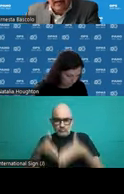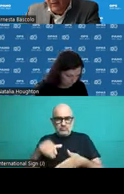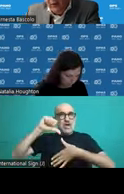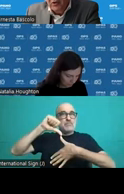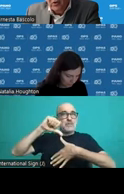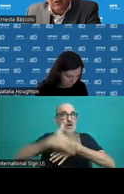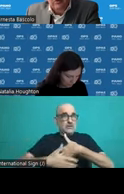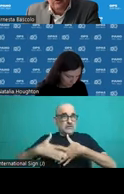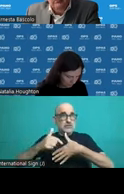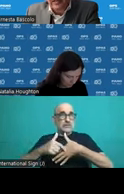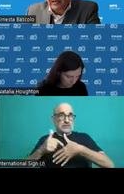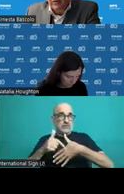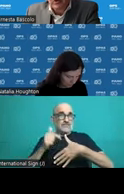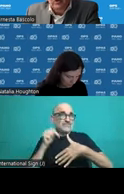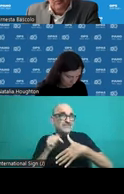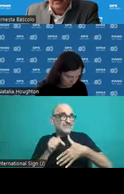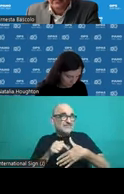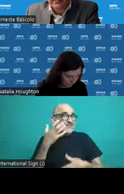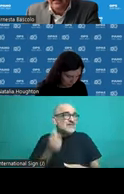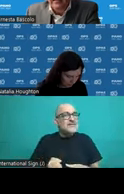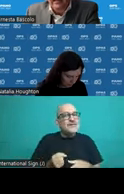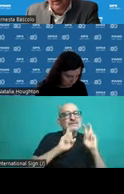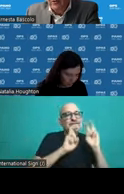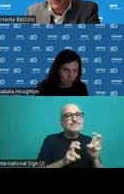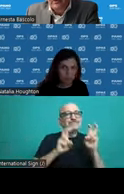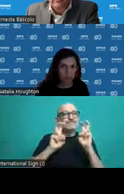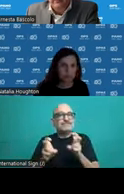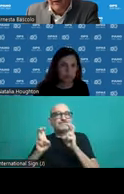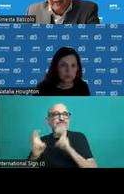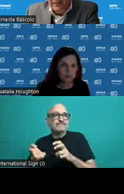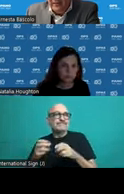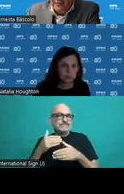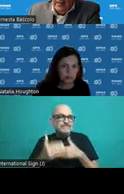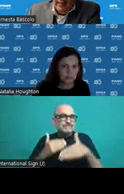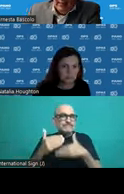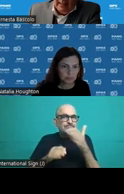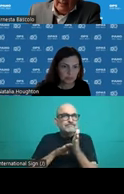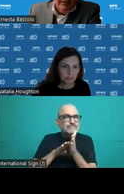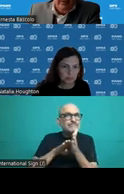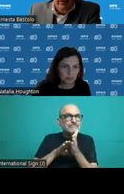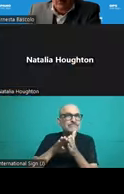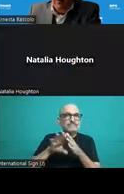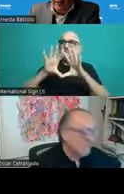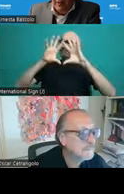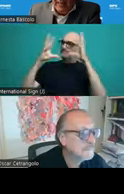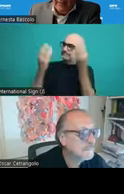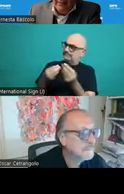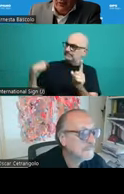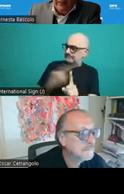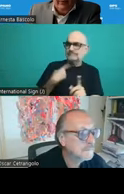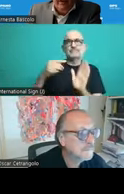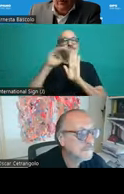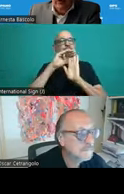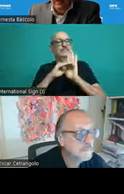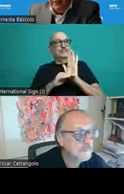some ideas at a very high level of our references